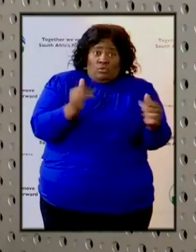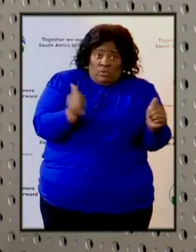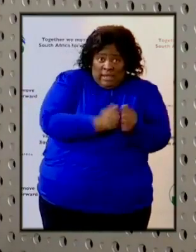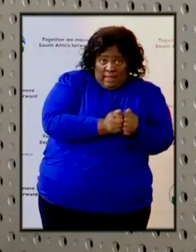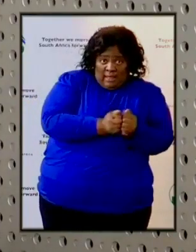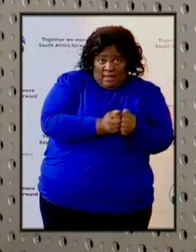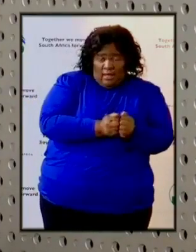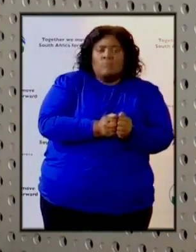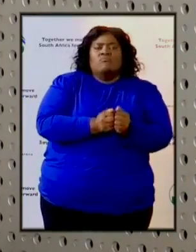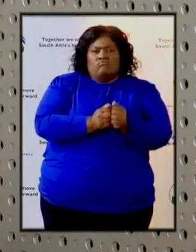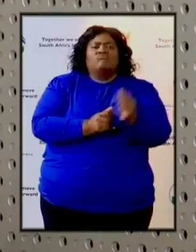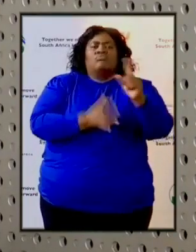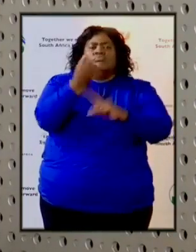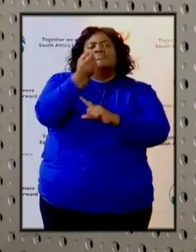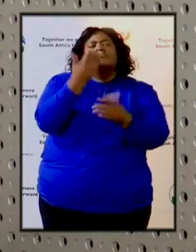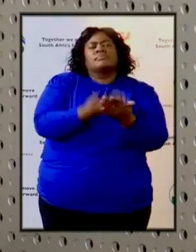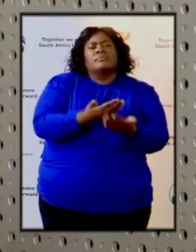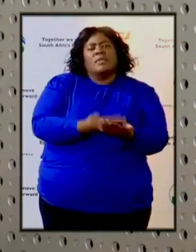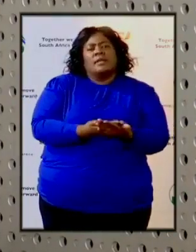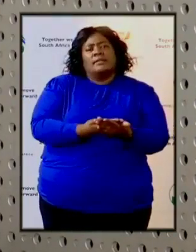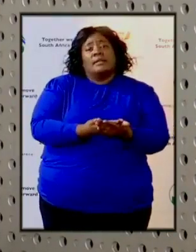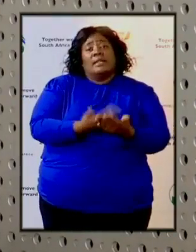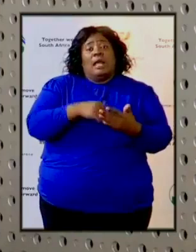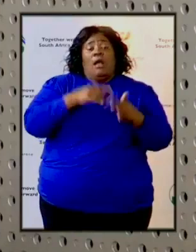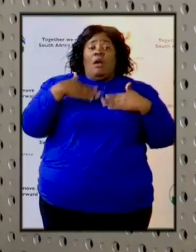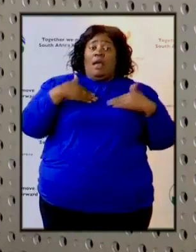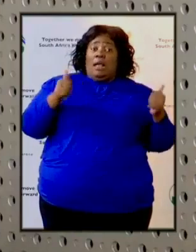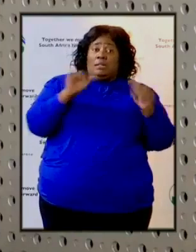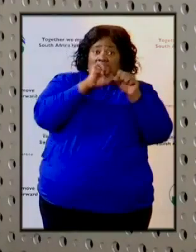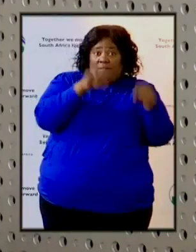overcome, and we will not overwhelm our health services.